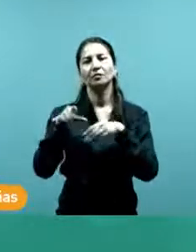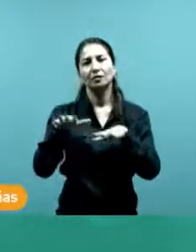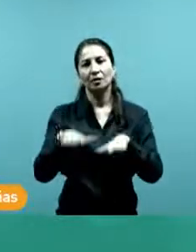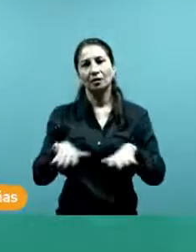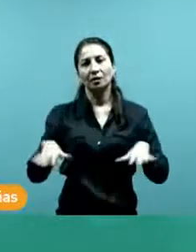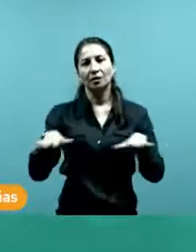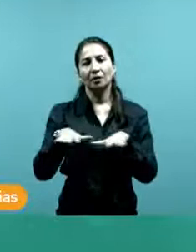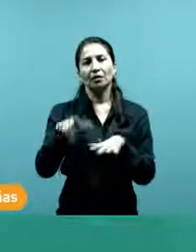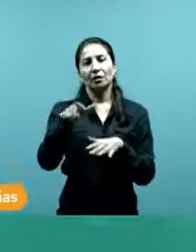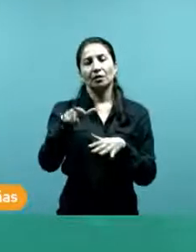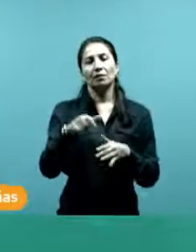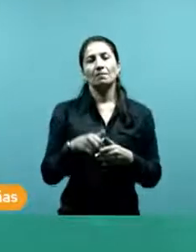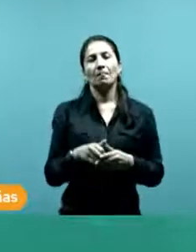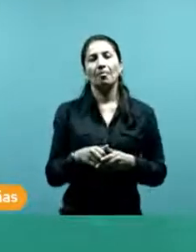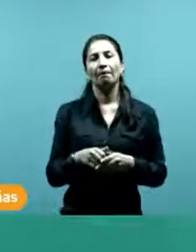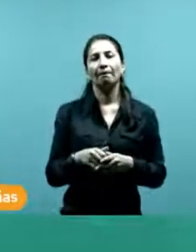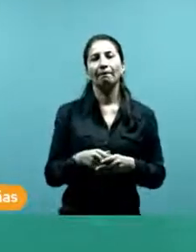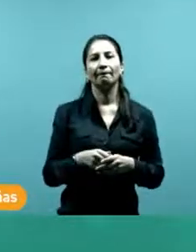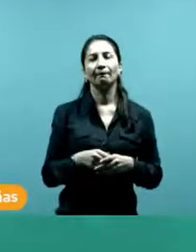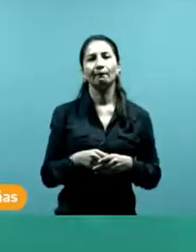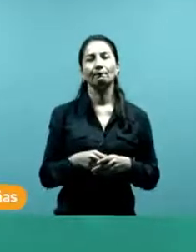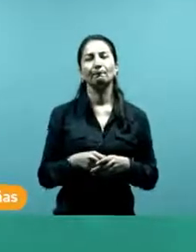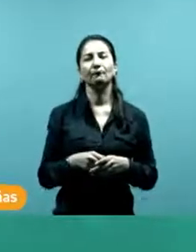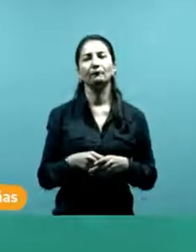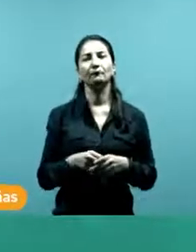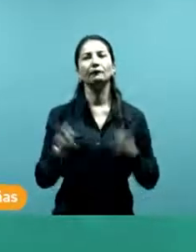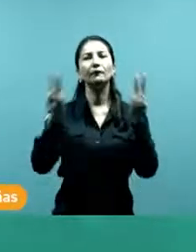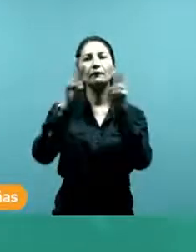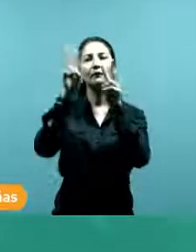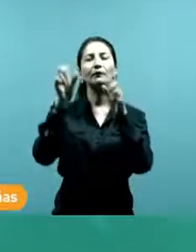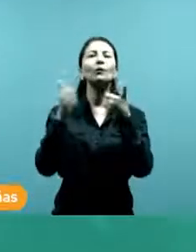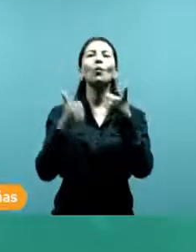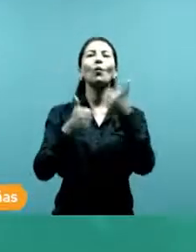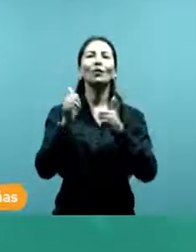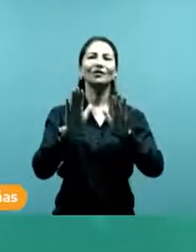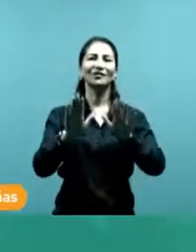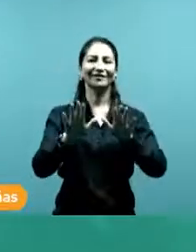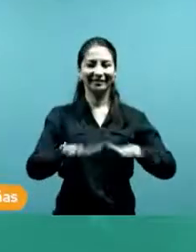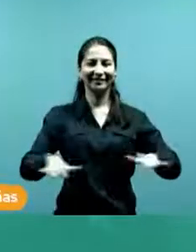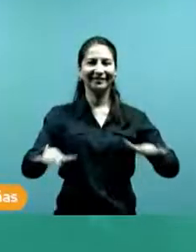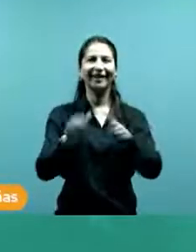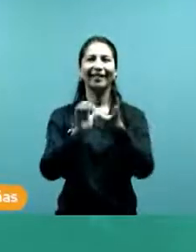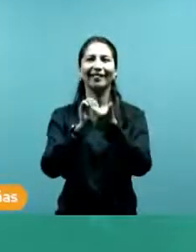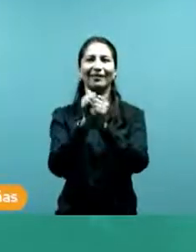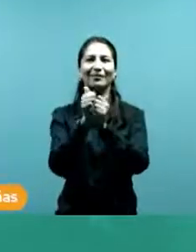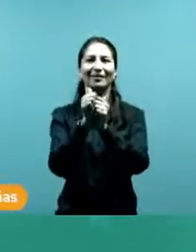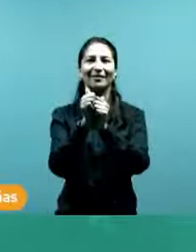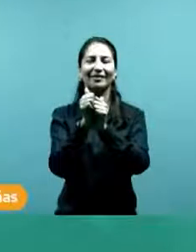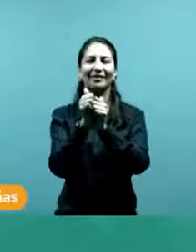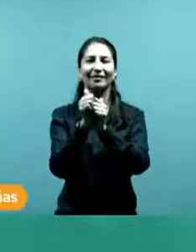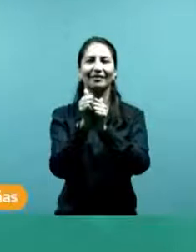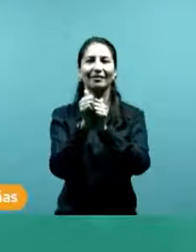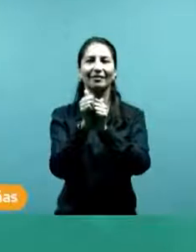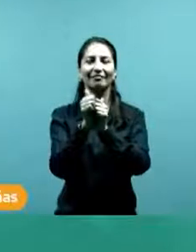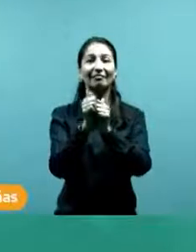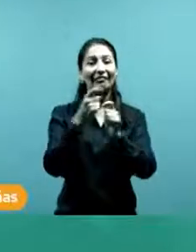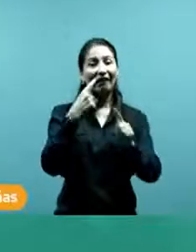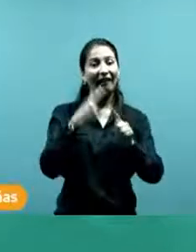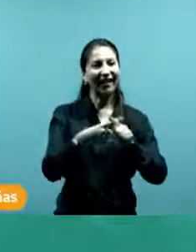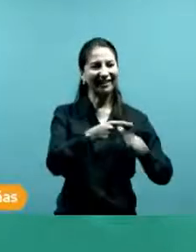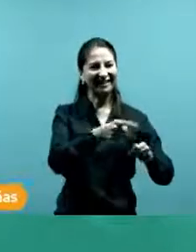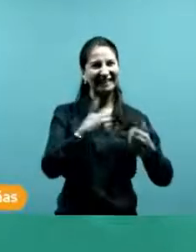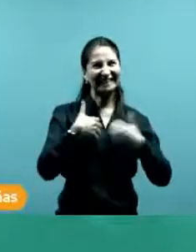sports in the camp. Se ha dedicado al tema de los deportes en el campo. And you can see a boxing glove of one